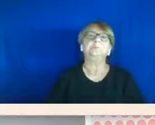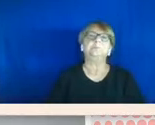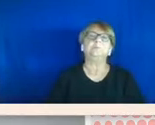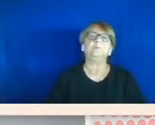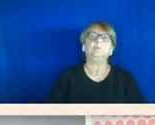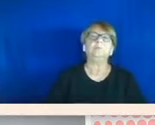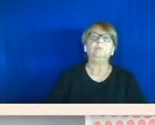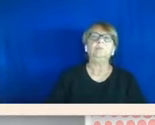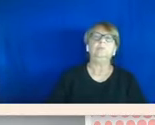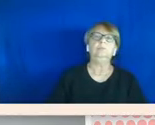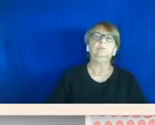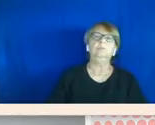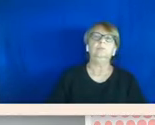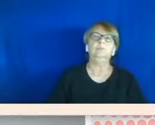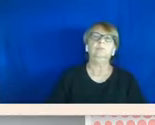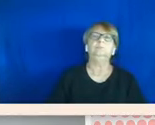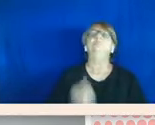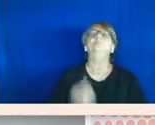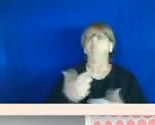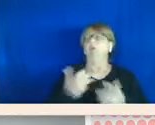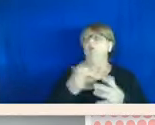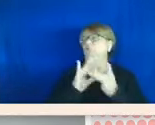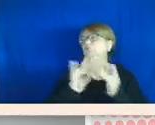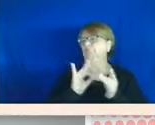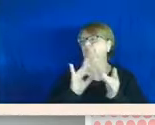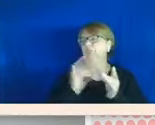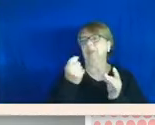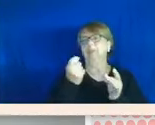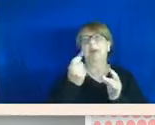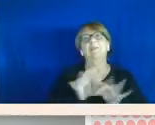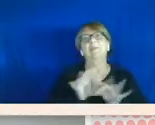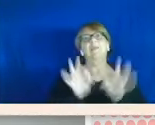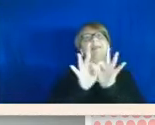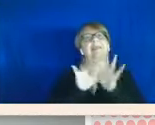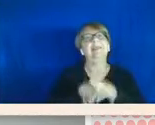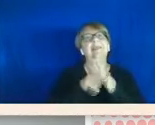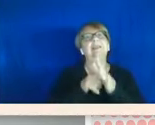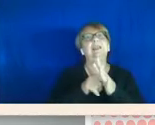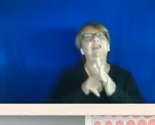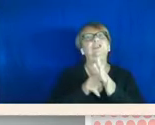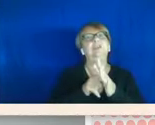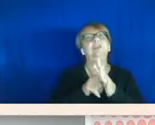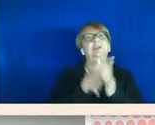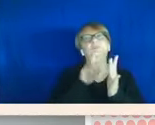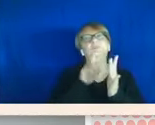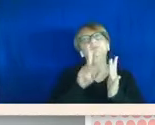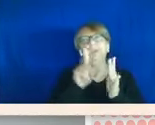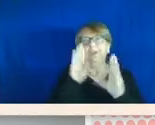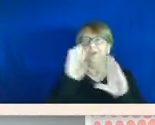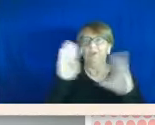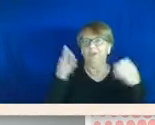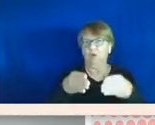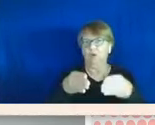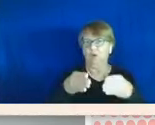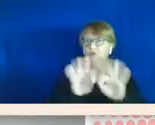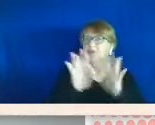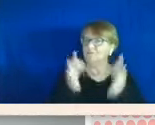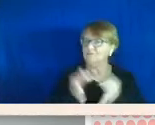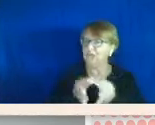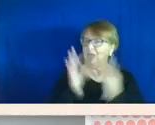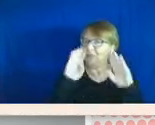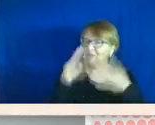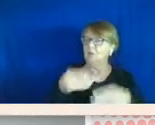I wanted to talk a little bit about some of the key initiatives that we have that's really on focused on family-focused care. We